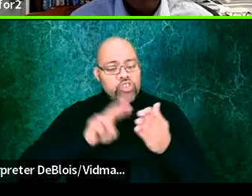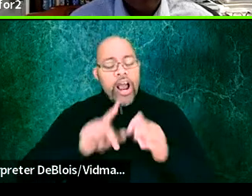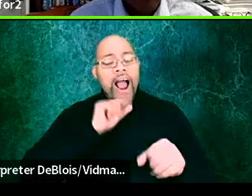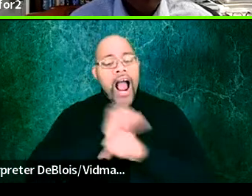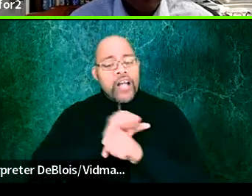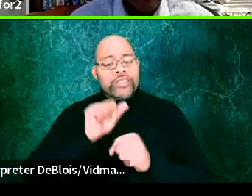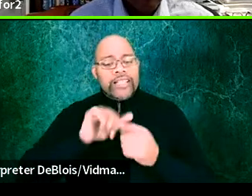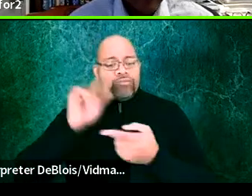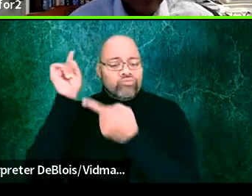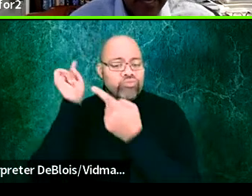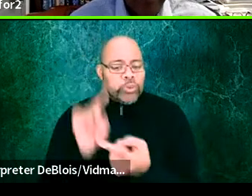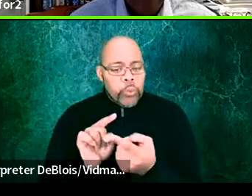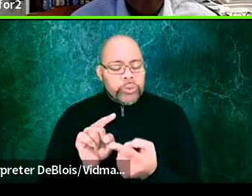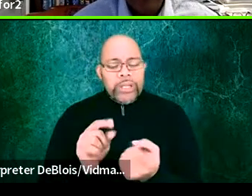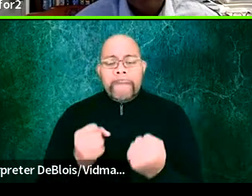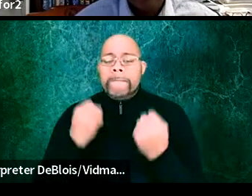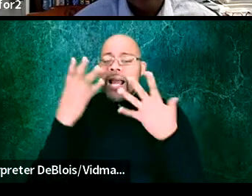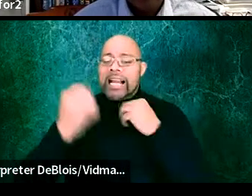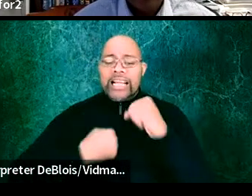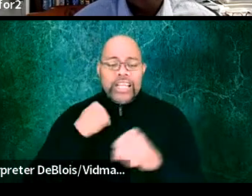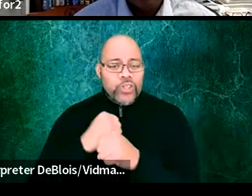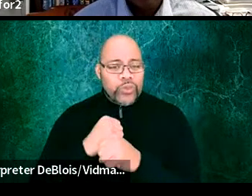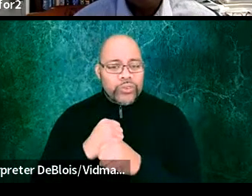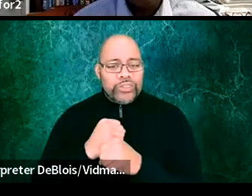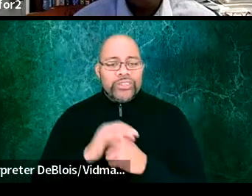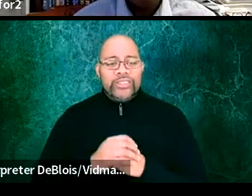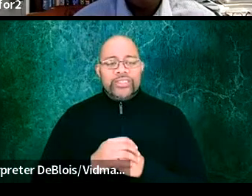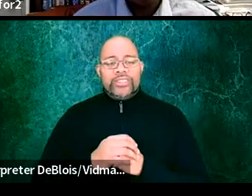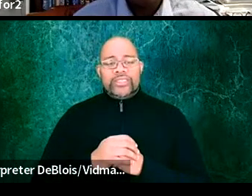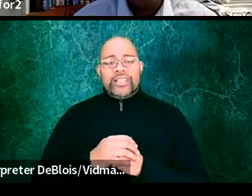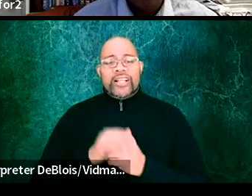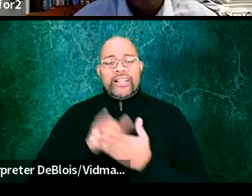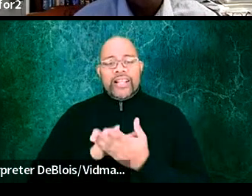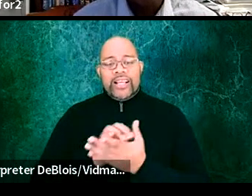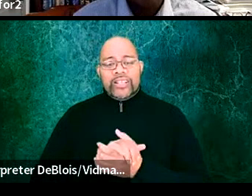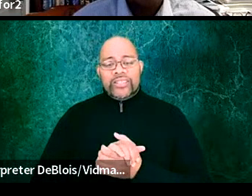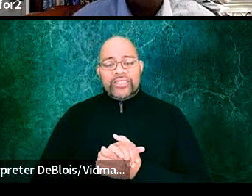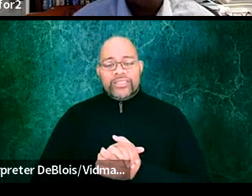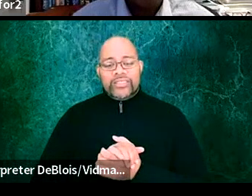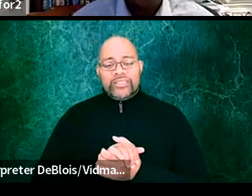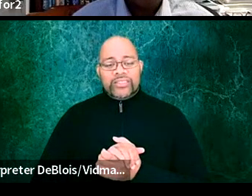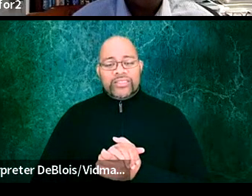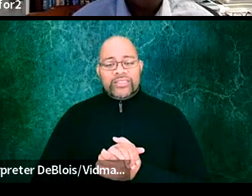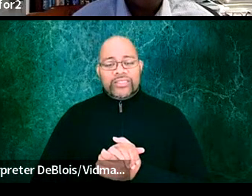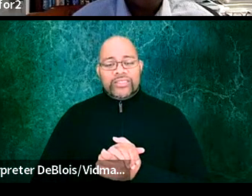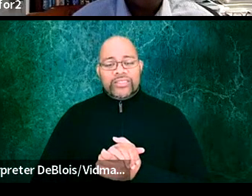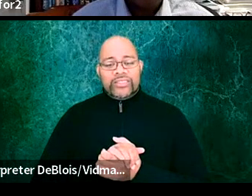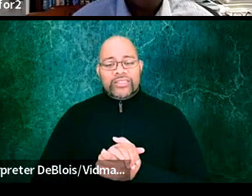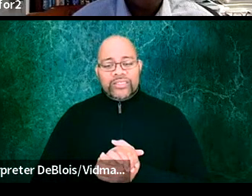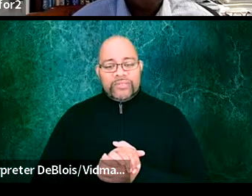it cuts down many years that you having to figure it out.